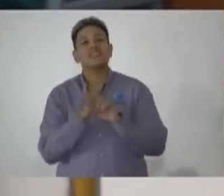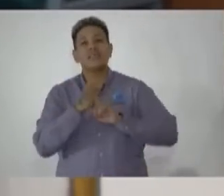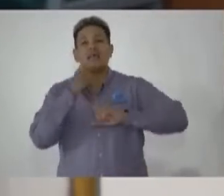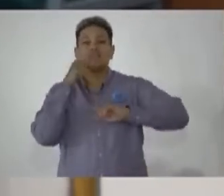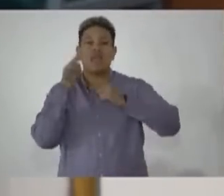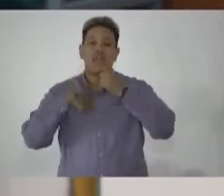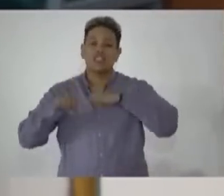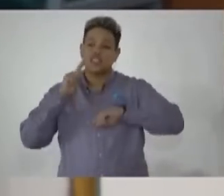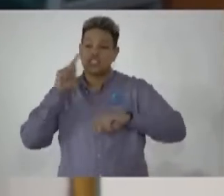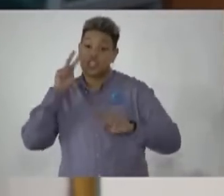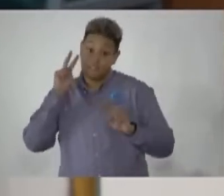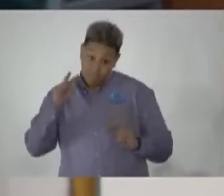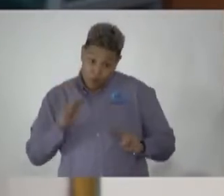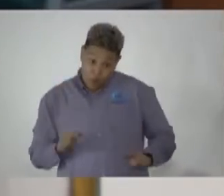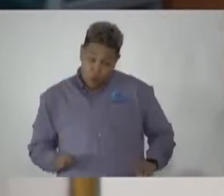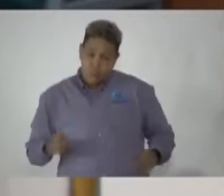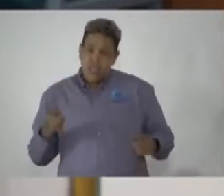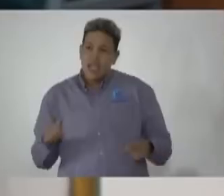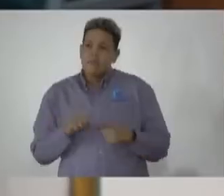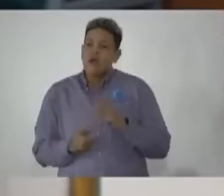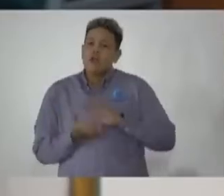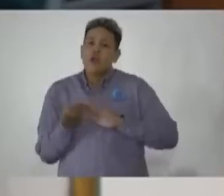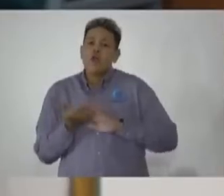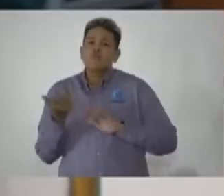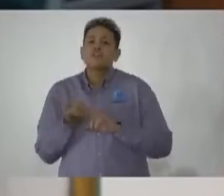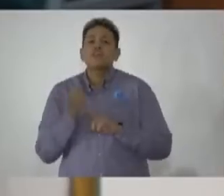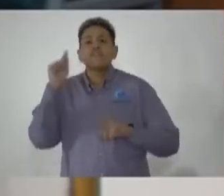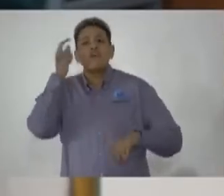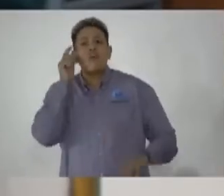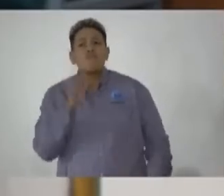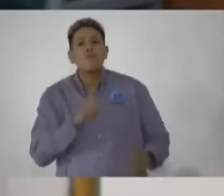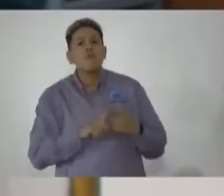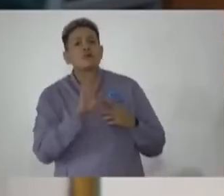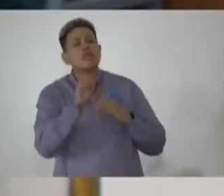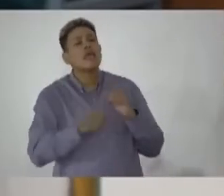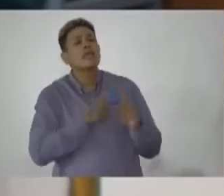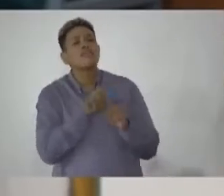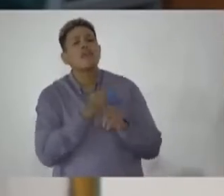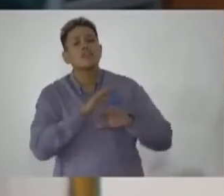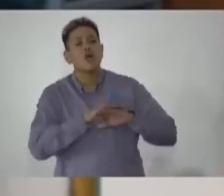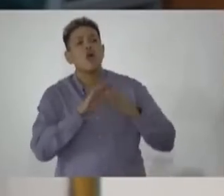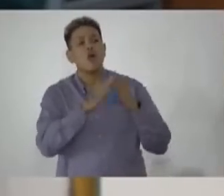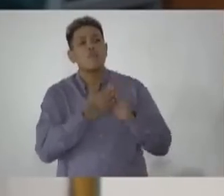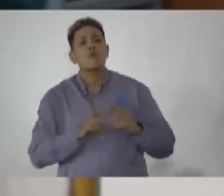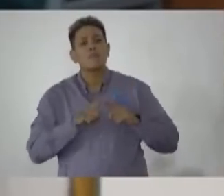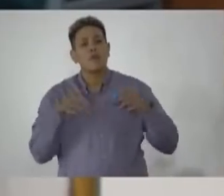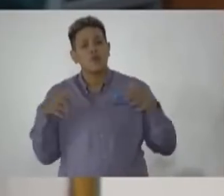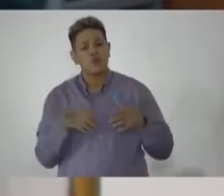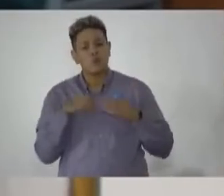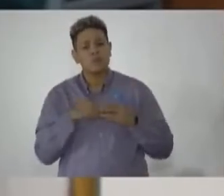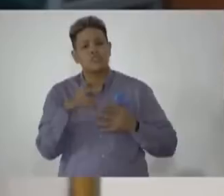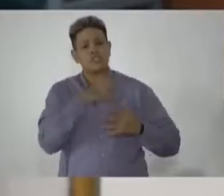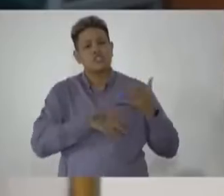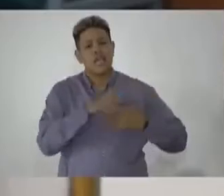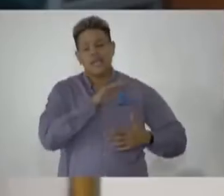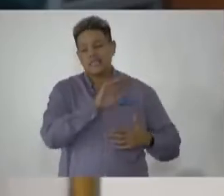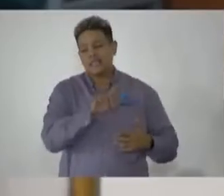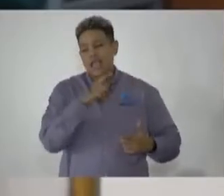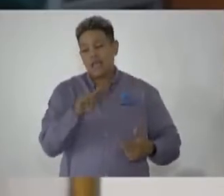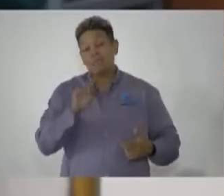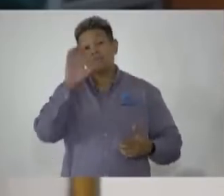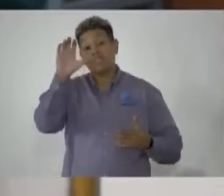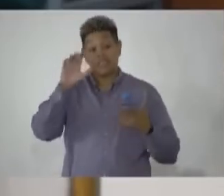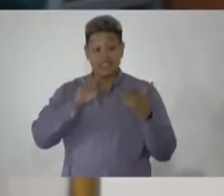exchange of views on the operations of the government and their effect on communities and groups in the society.